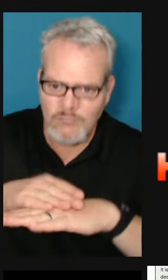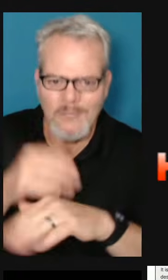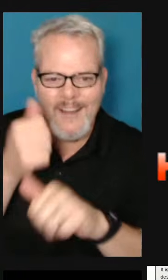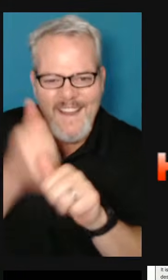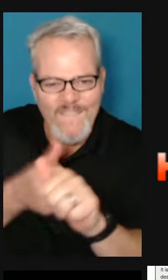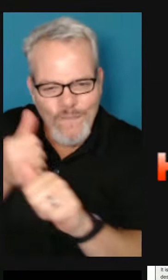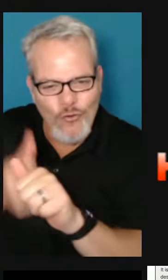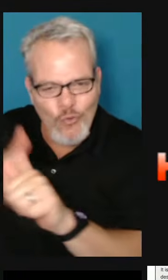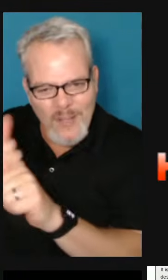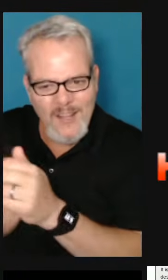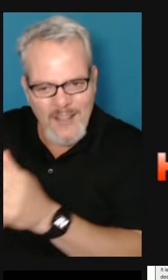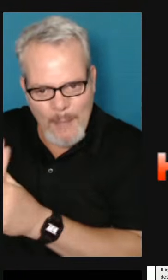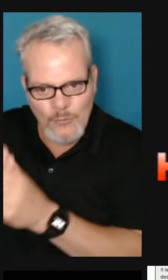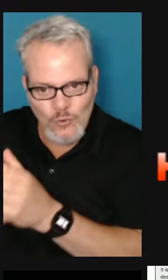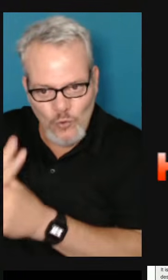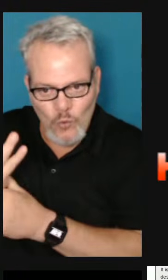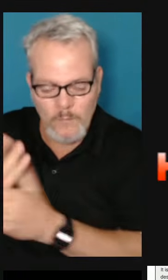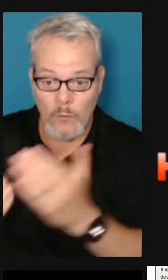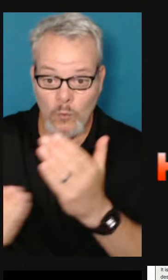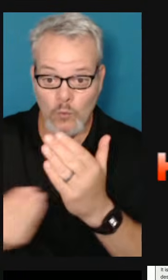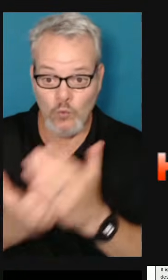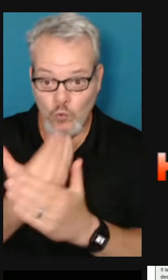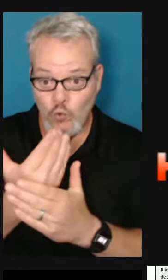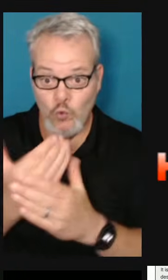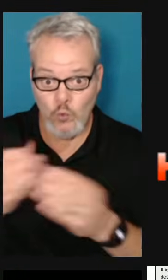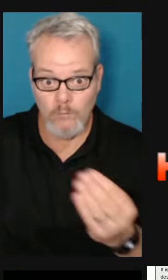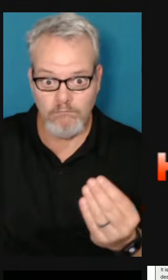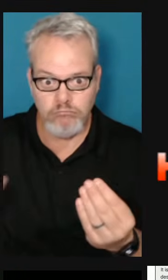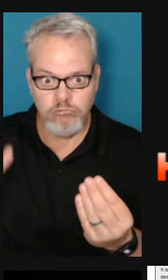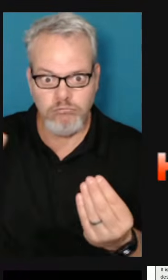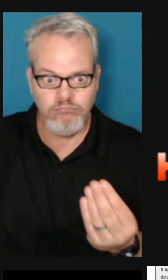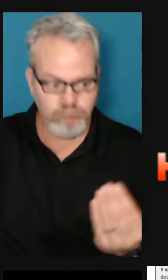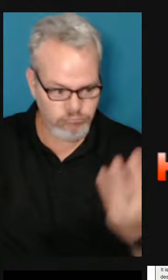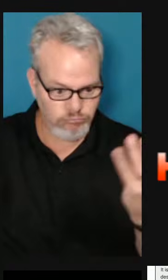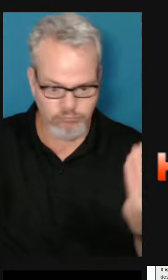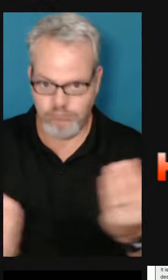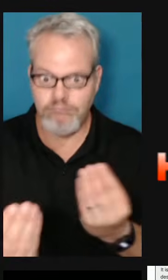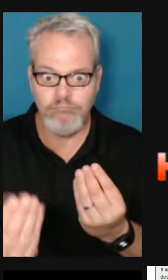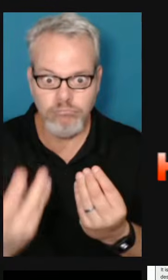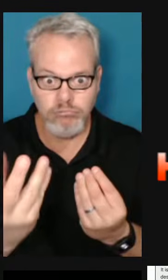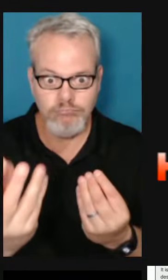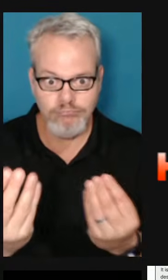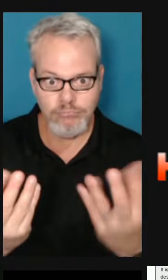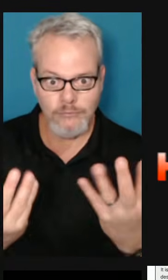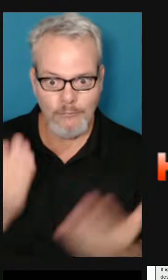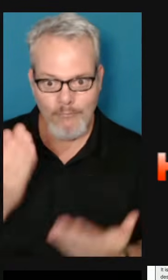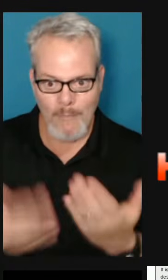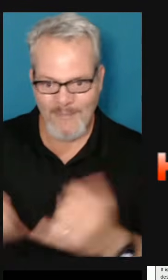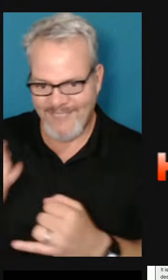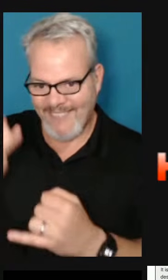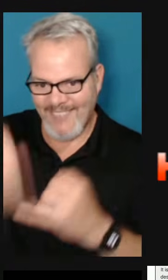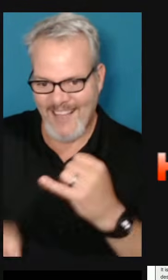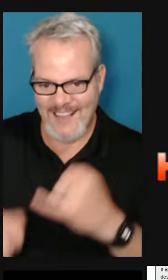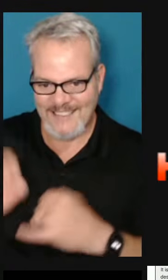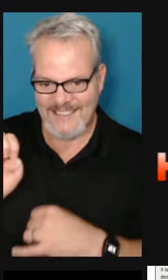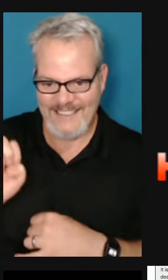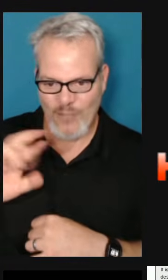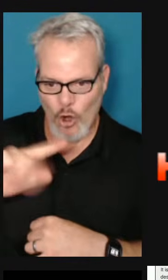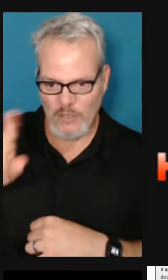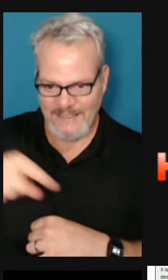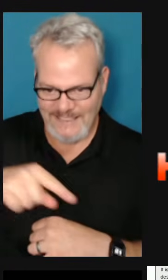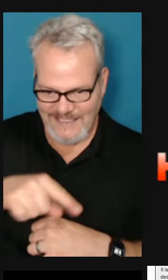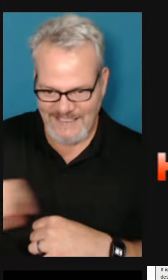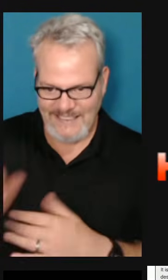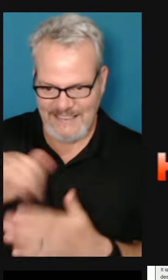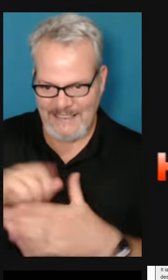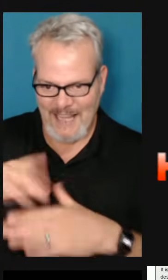vents can form in a summit upper southwest rift, or very last east rift zone intrusion or eruption,